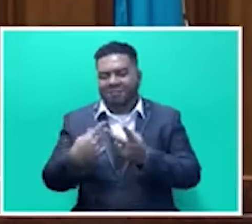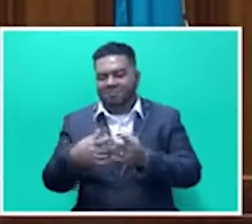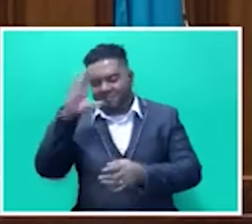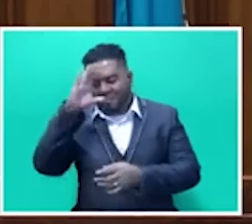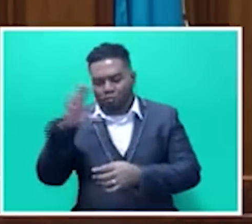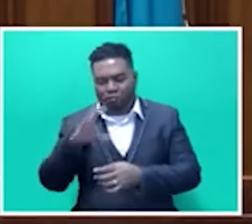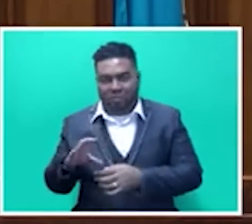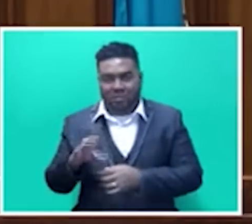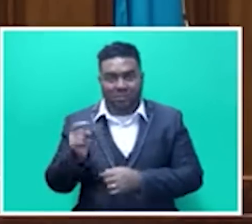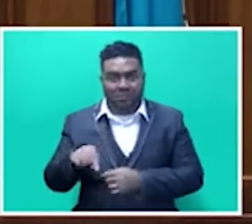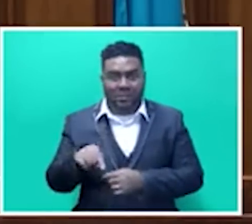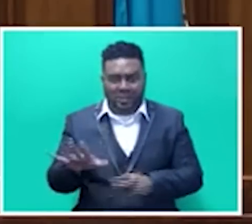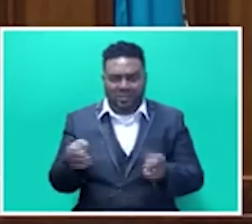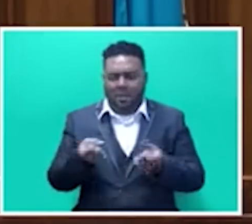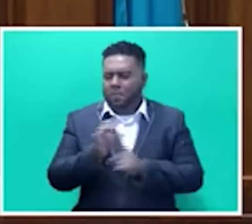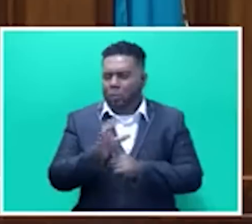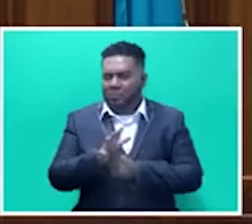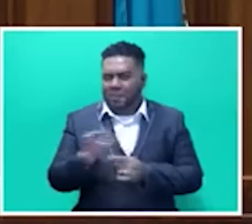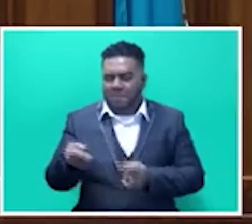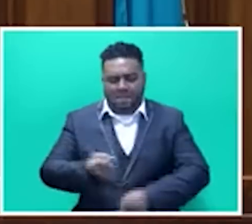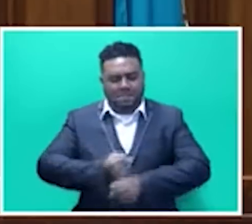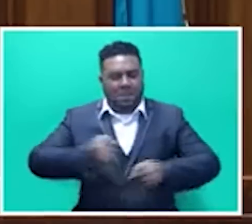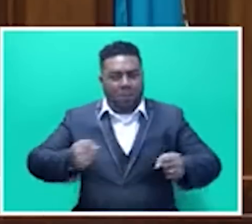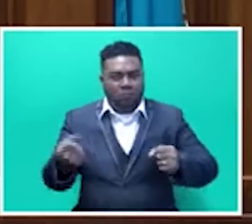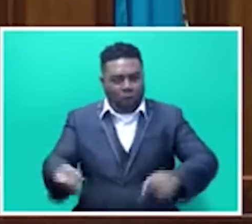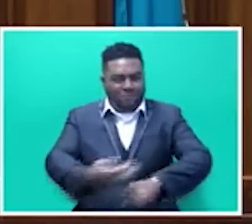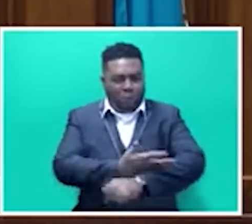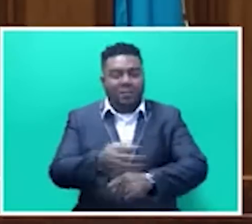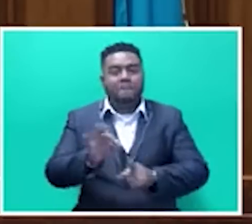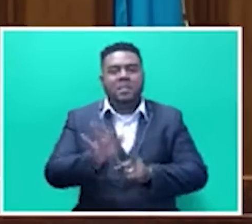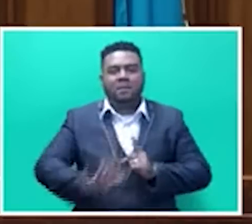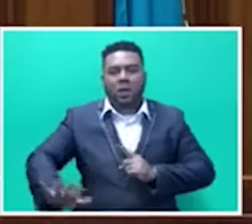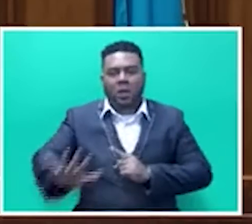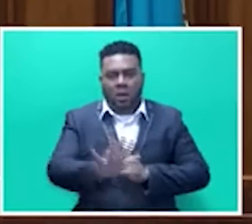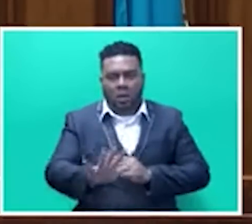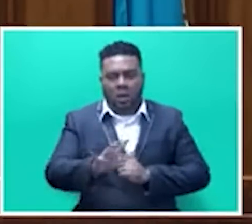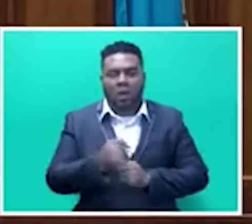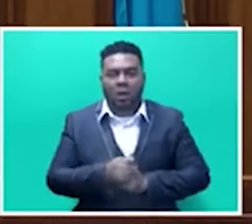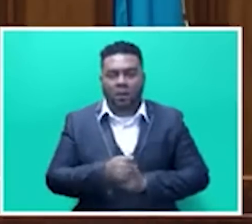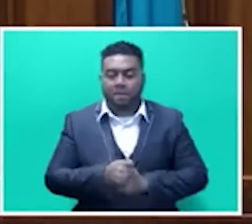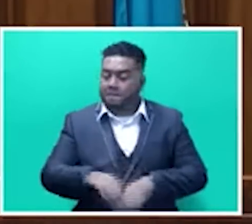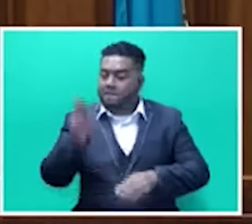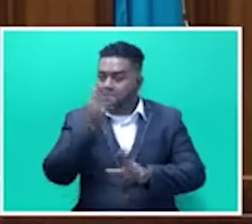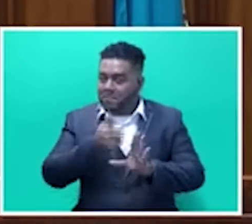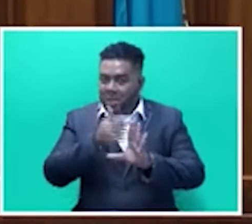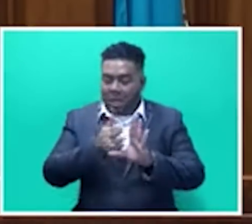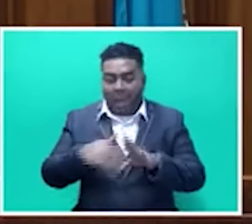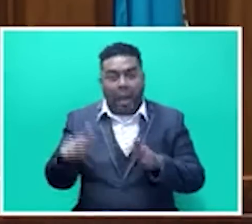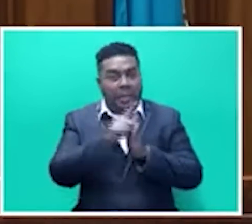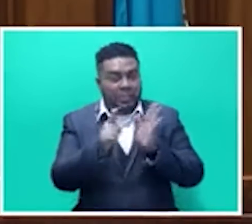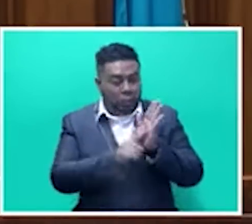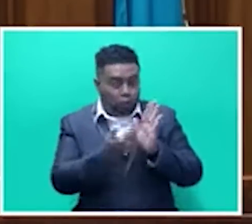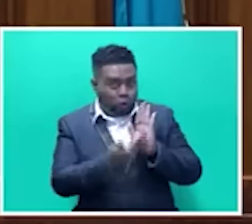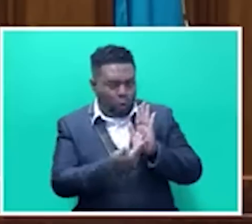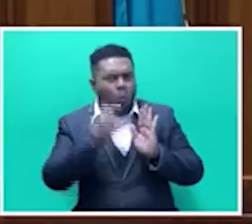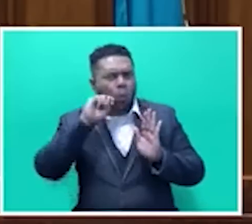at a time of maneuvering by major powers for influence in the Pacific. Media legislation will be reviewed to